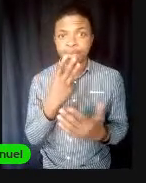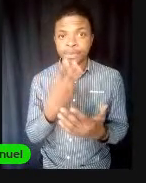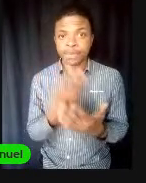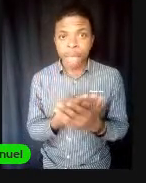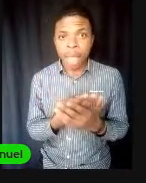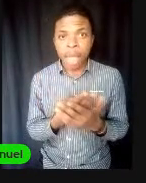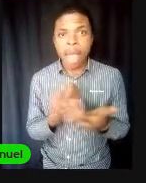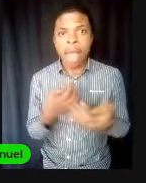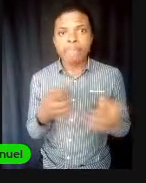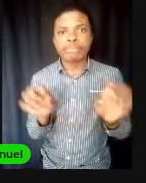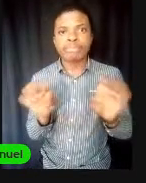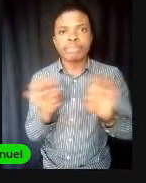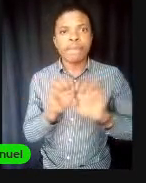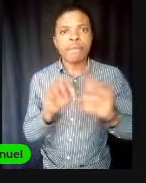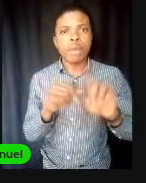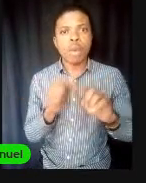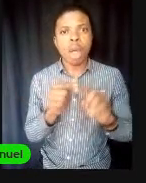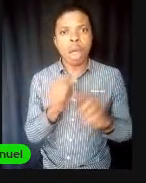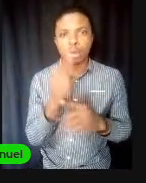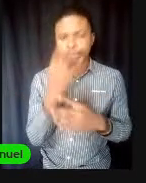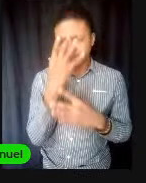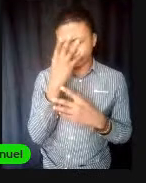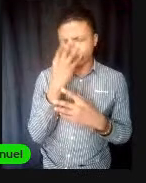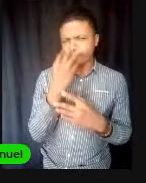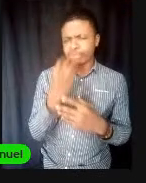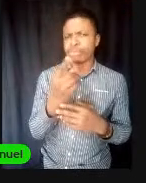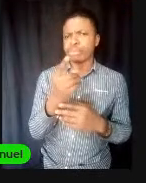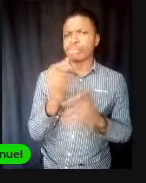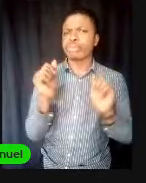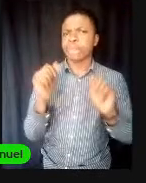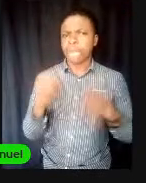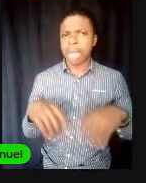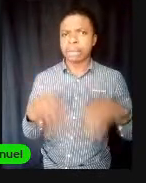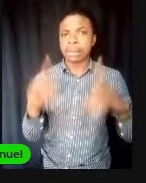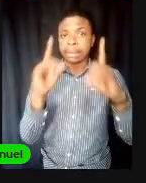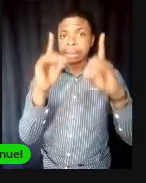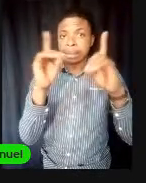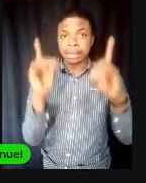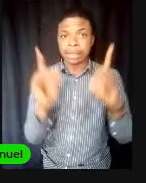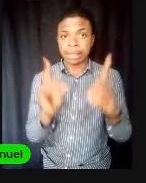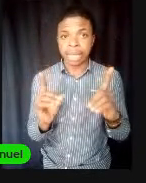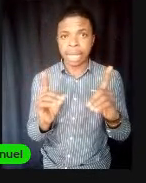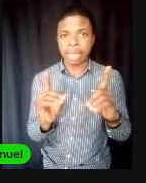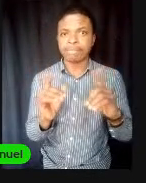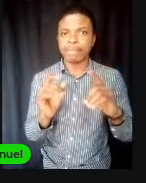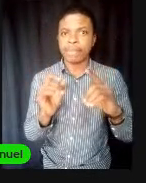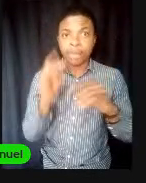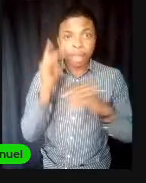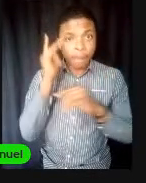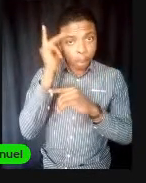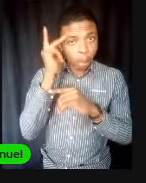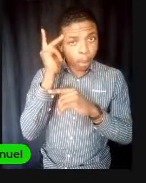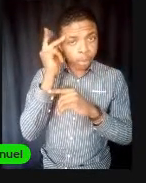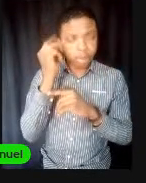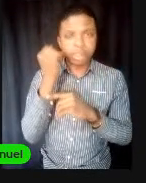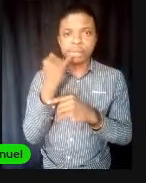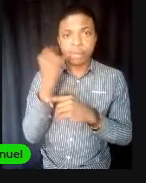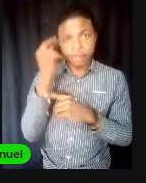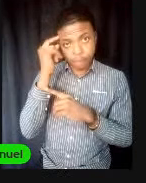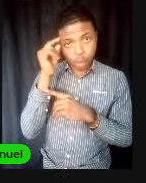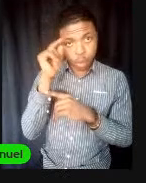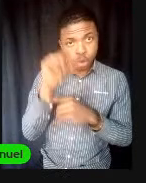designing while you are in sleep. Oh, that's just a joke, actually. But the aim is for you to understand it very, very